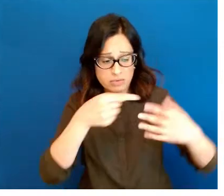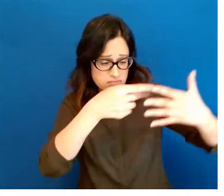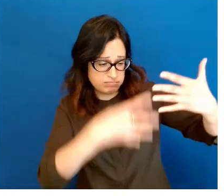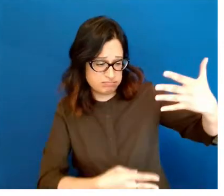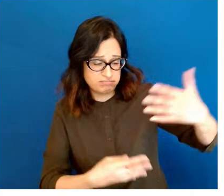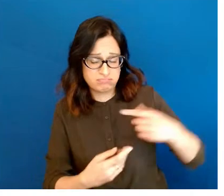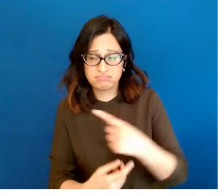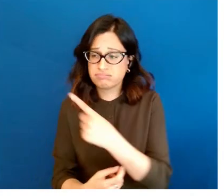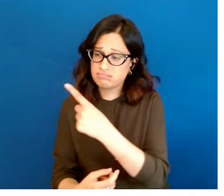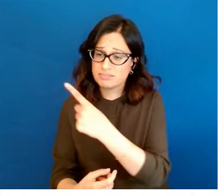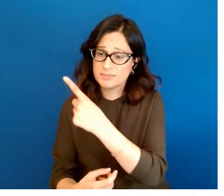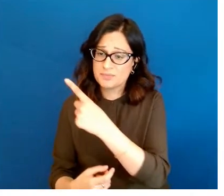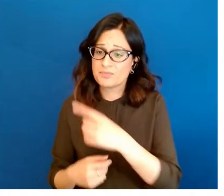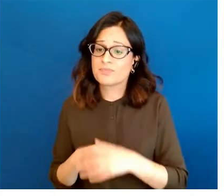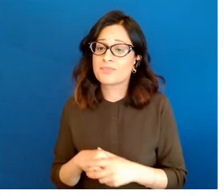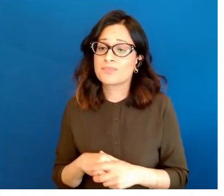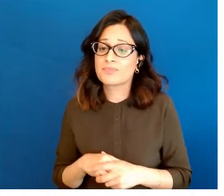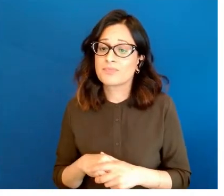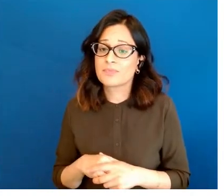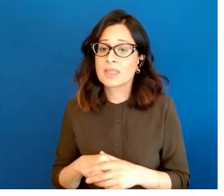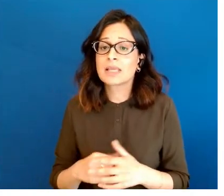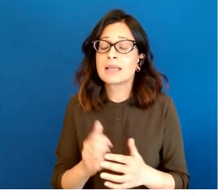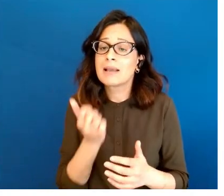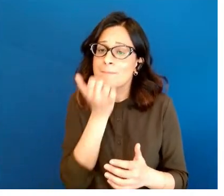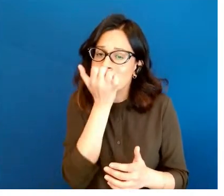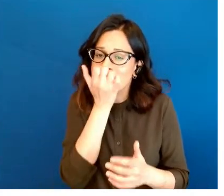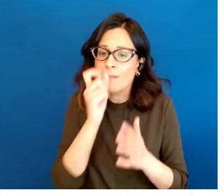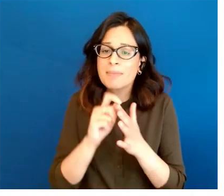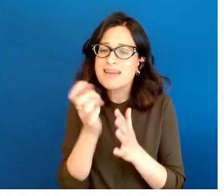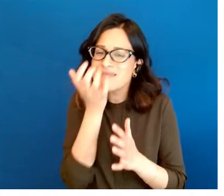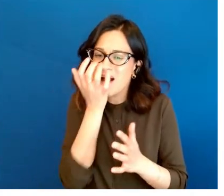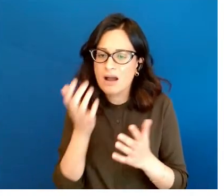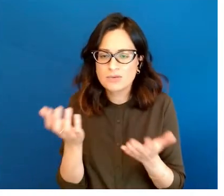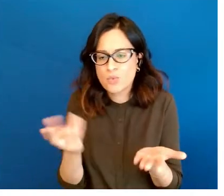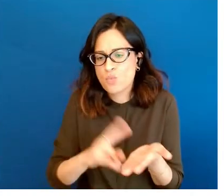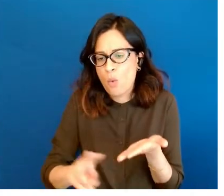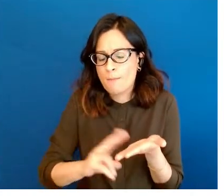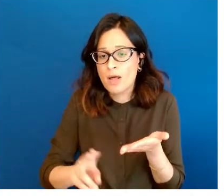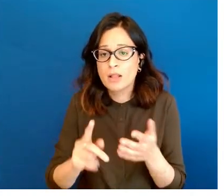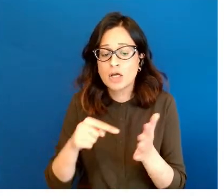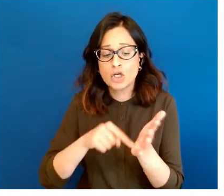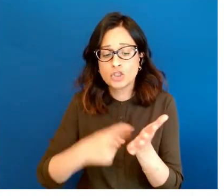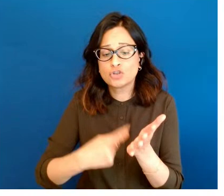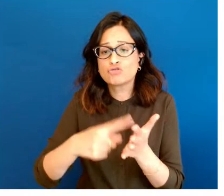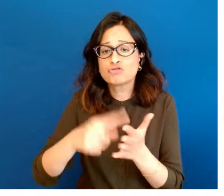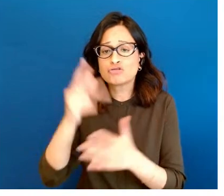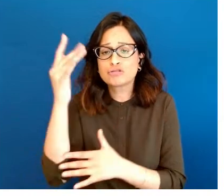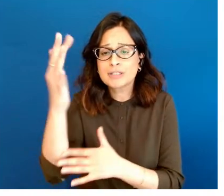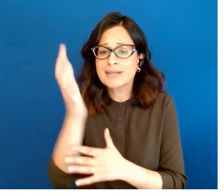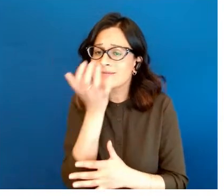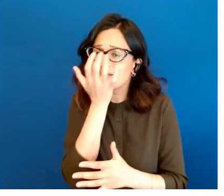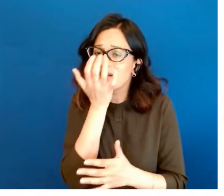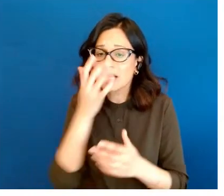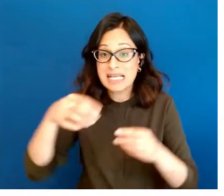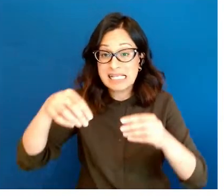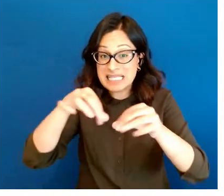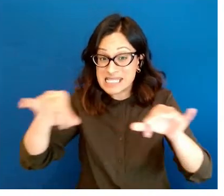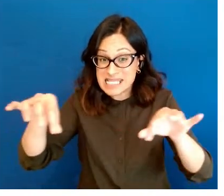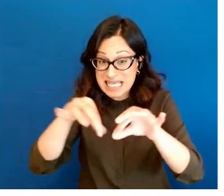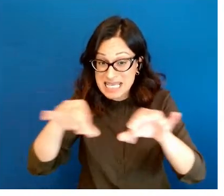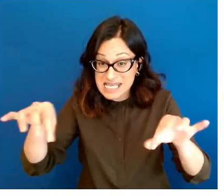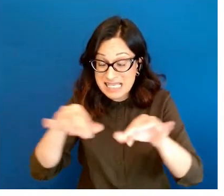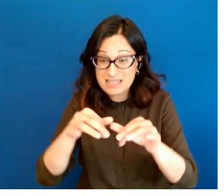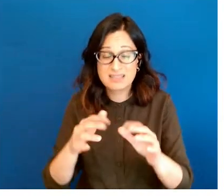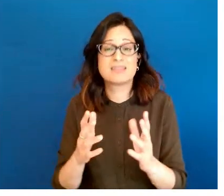as well as in children. So it's peanuts classically, also other forms of tree nuts. Seeds are absolutely crucial and very potent